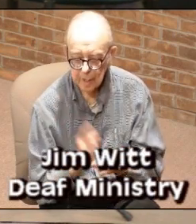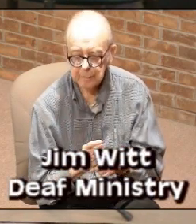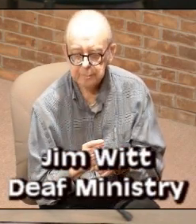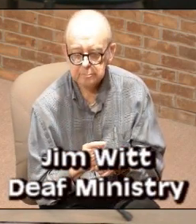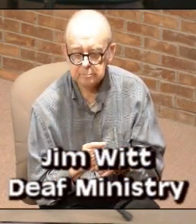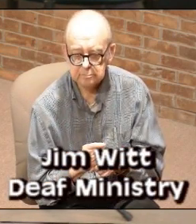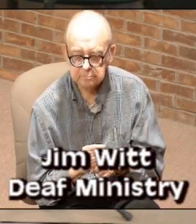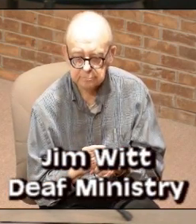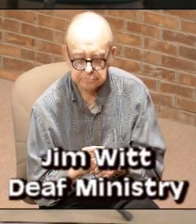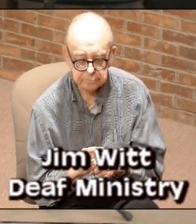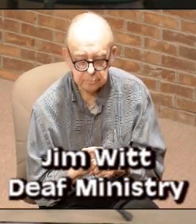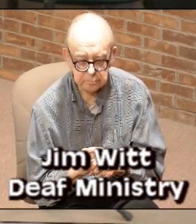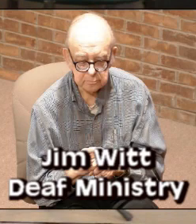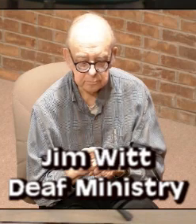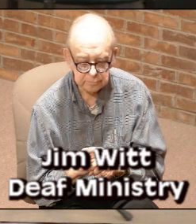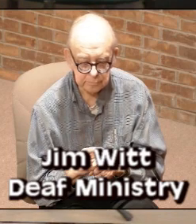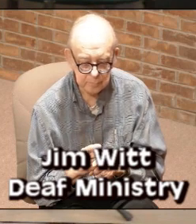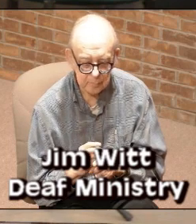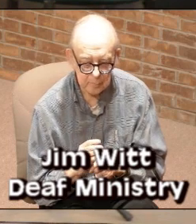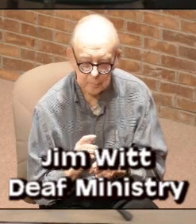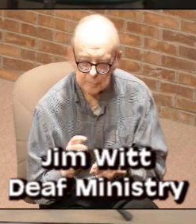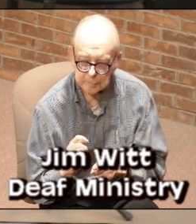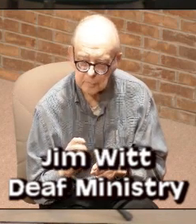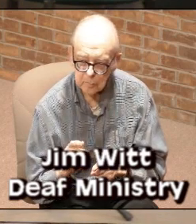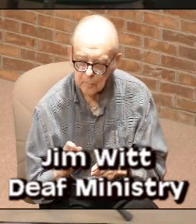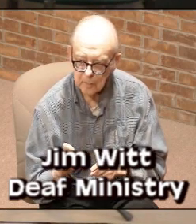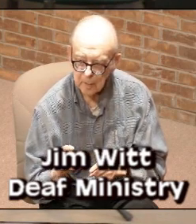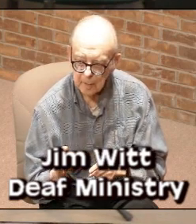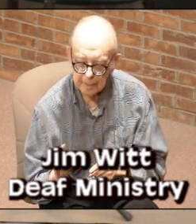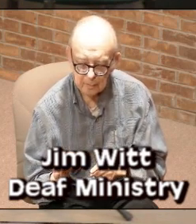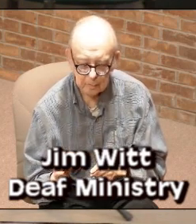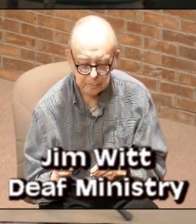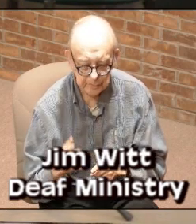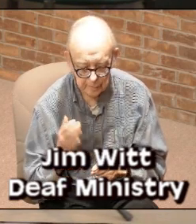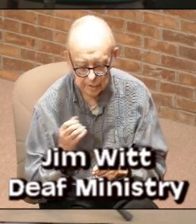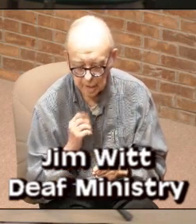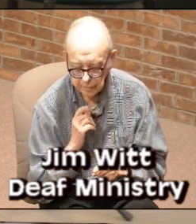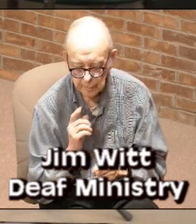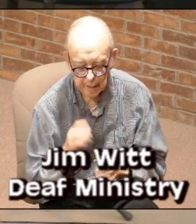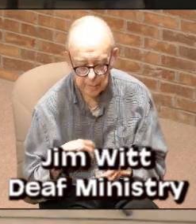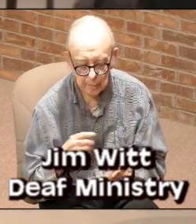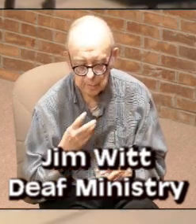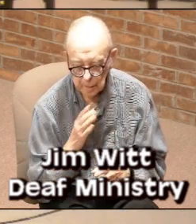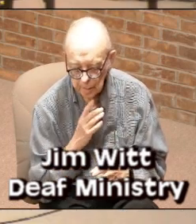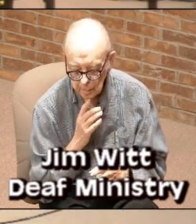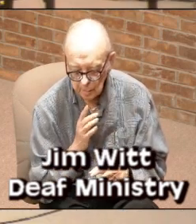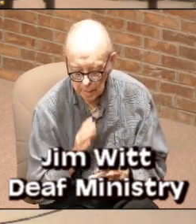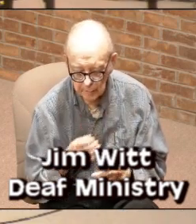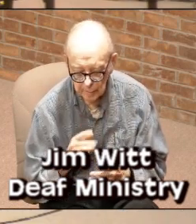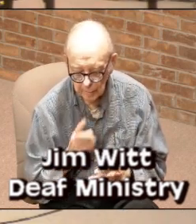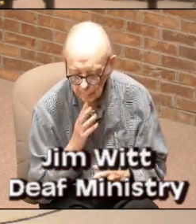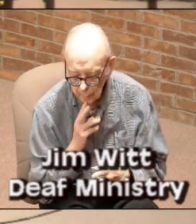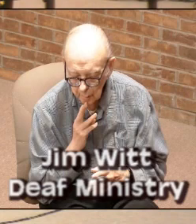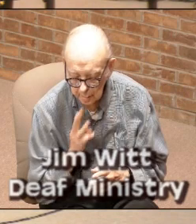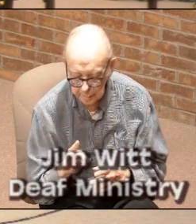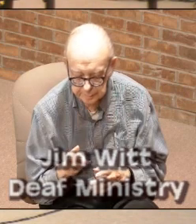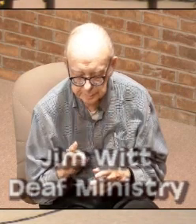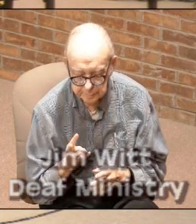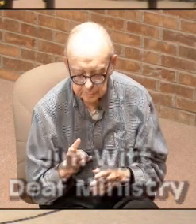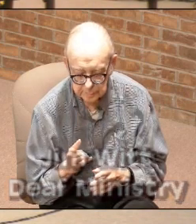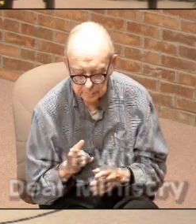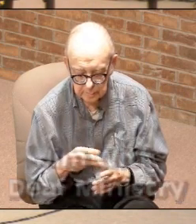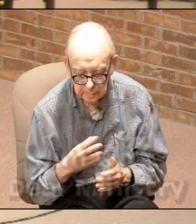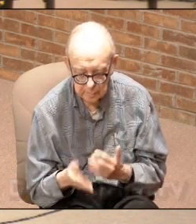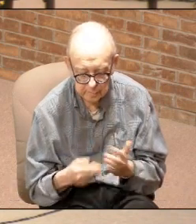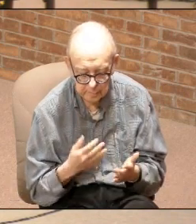uh the bathtub you forgot that you were running the water and somebody called you and it was really important and next thing you